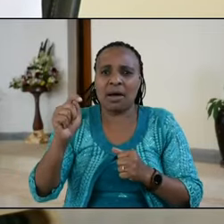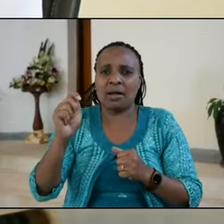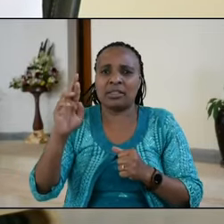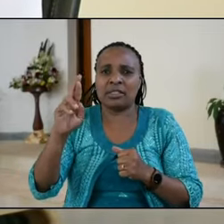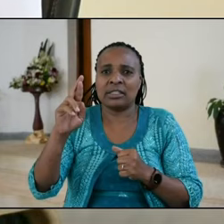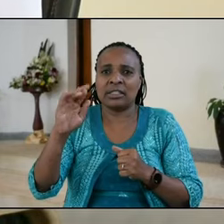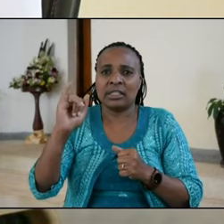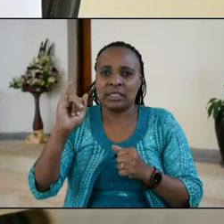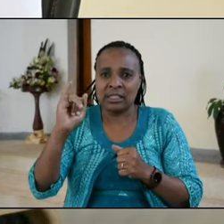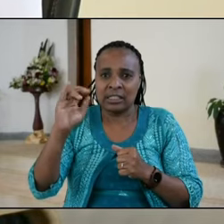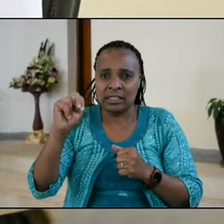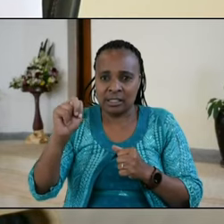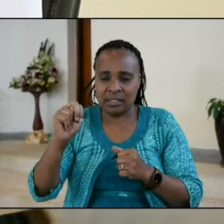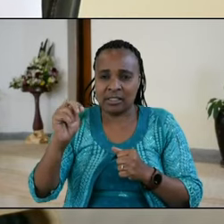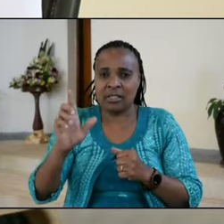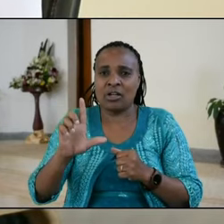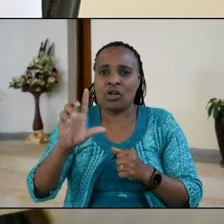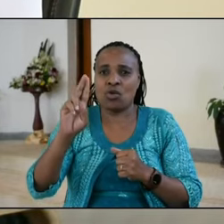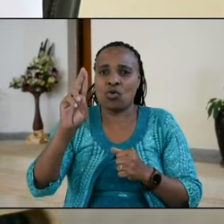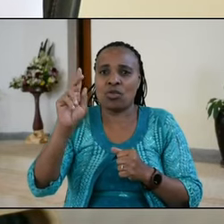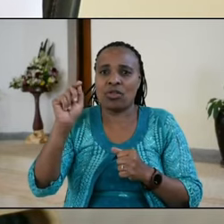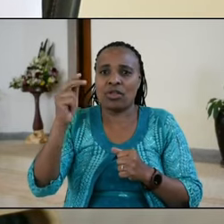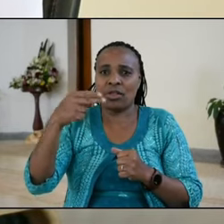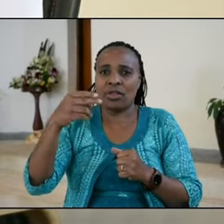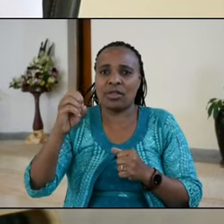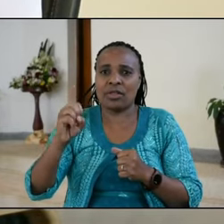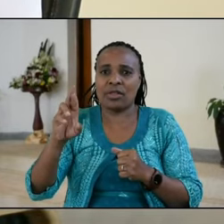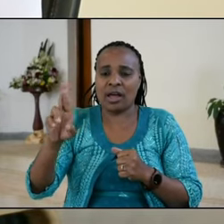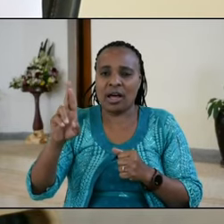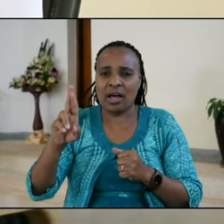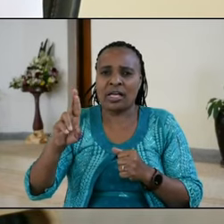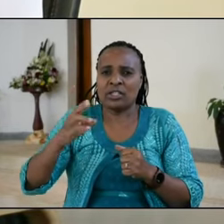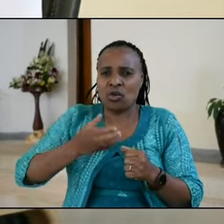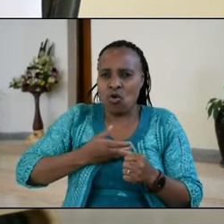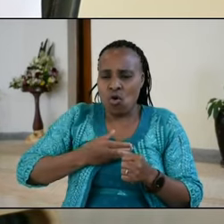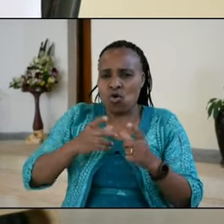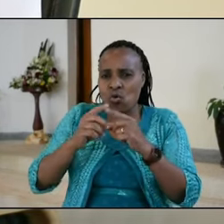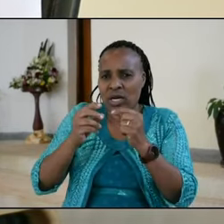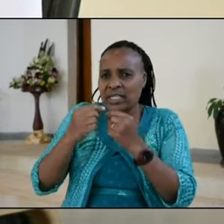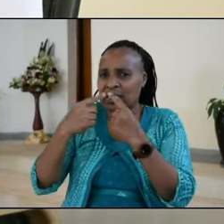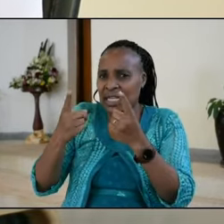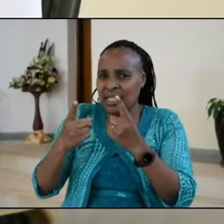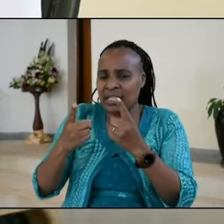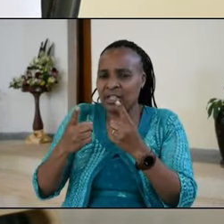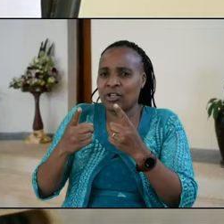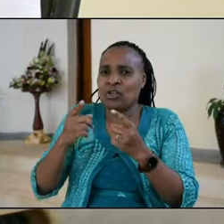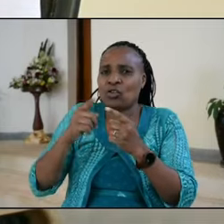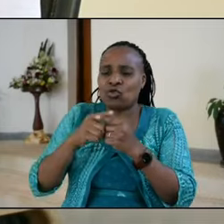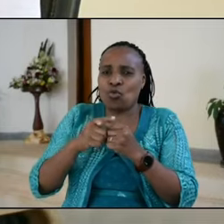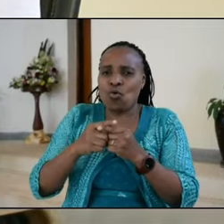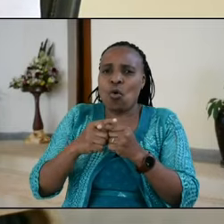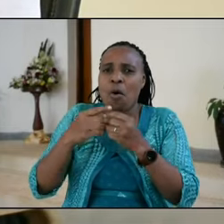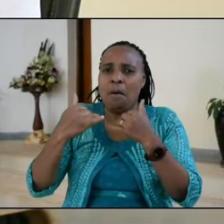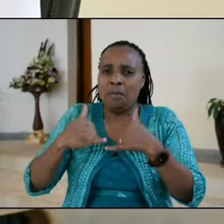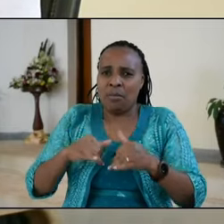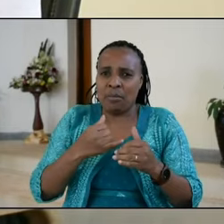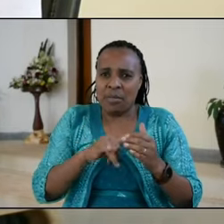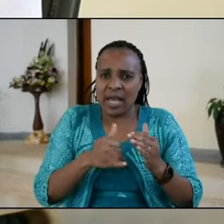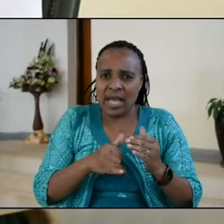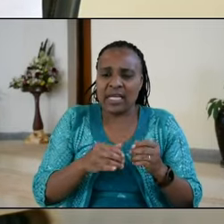Scripture. And Martin Luther, in his own words, said, to pray is the better half of Bible